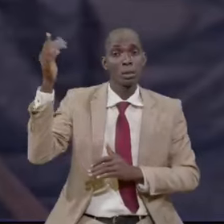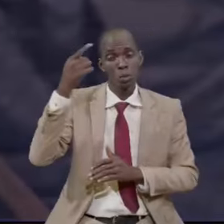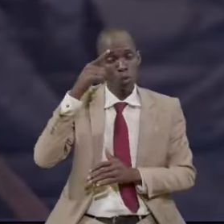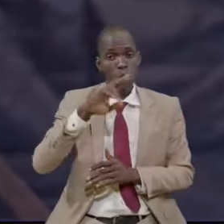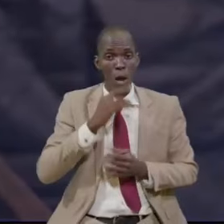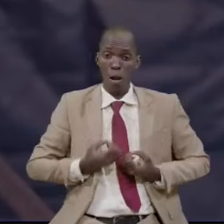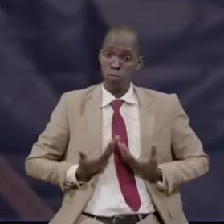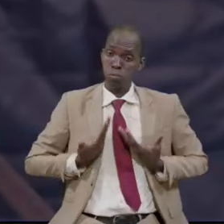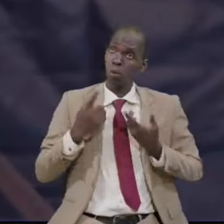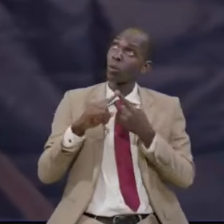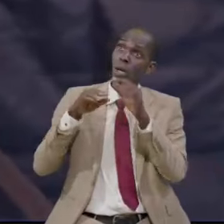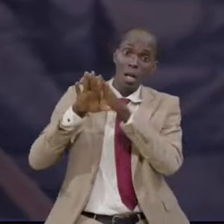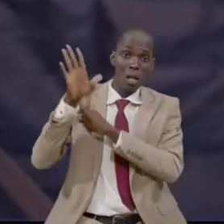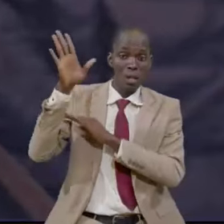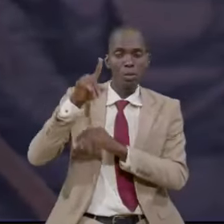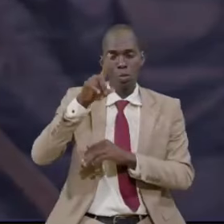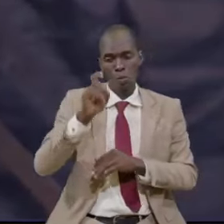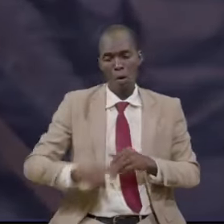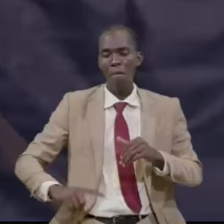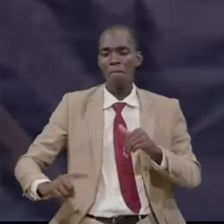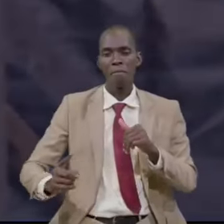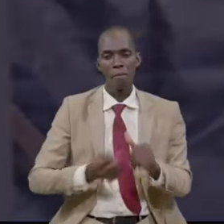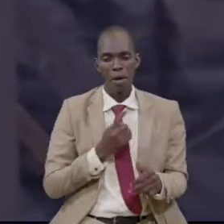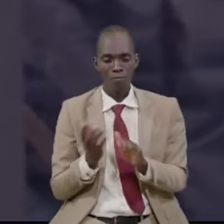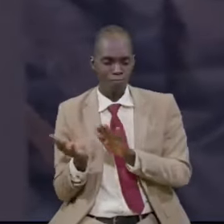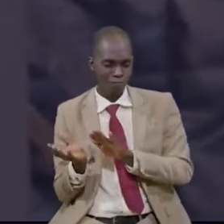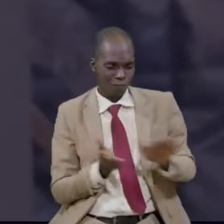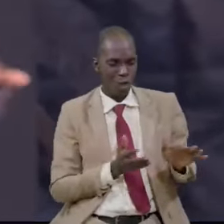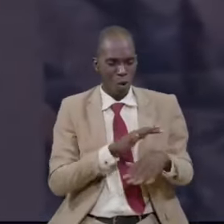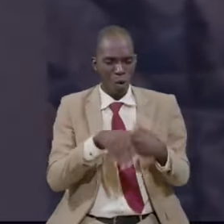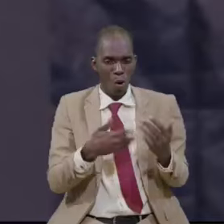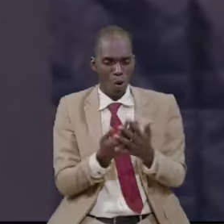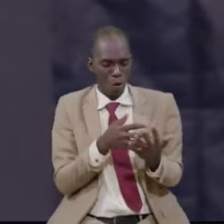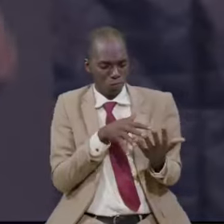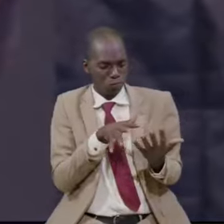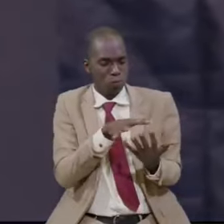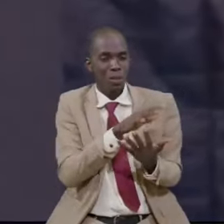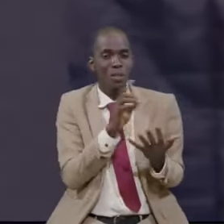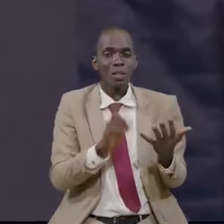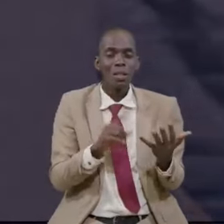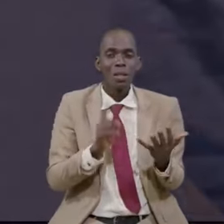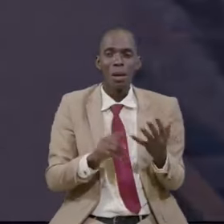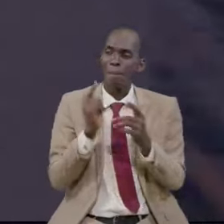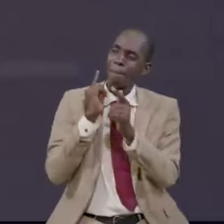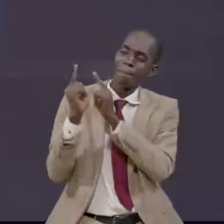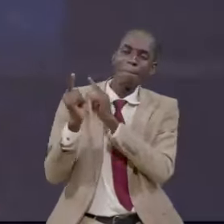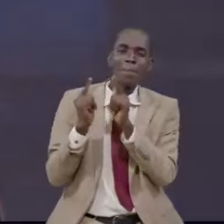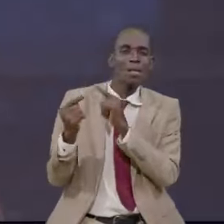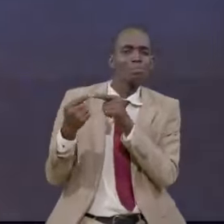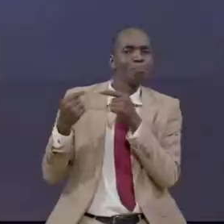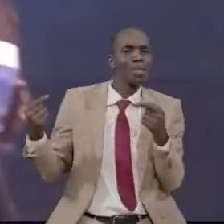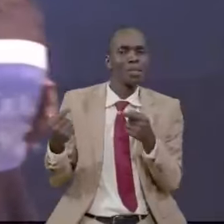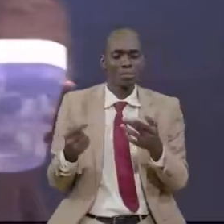laying aside all malice, all guile, all hypocrisies,